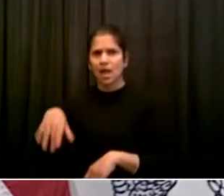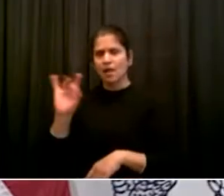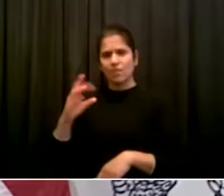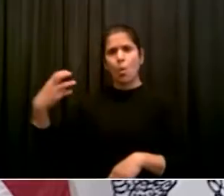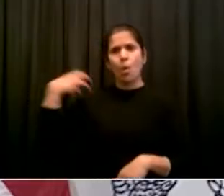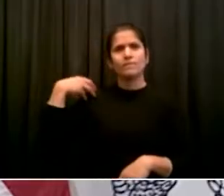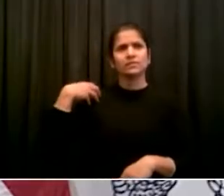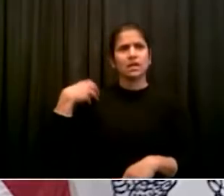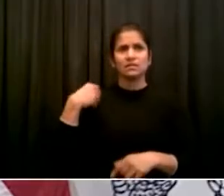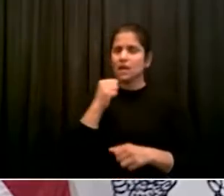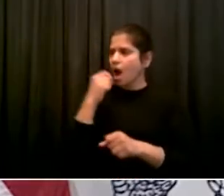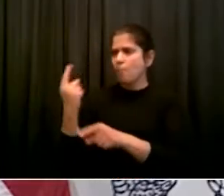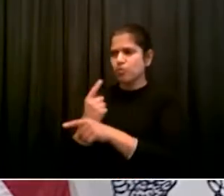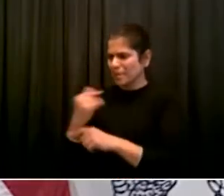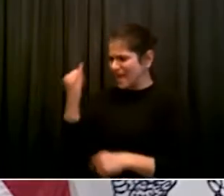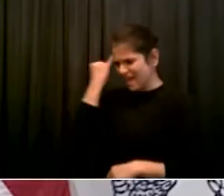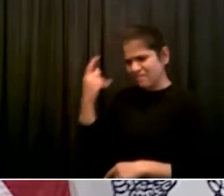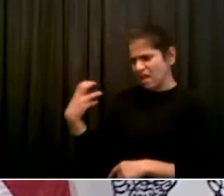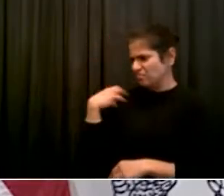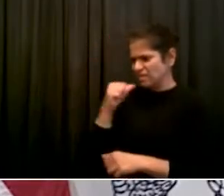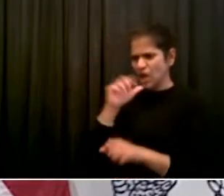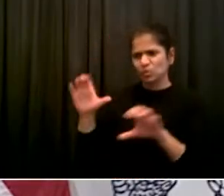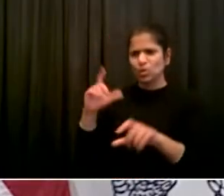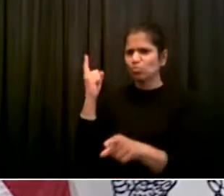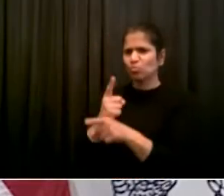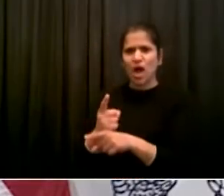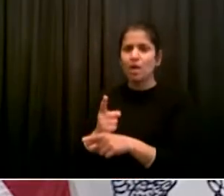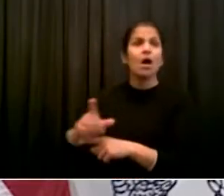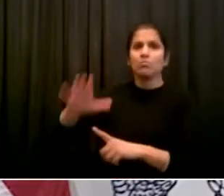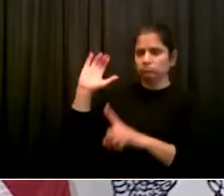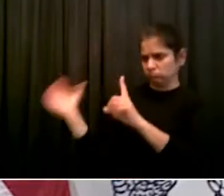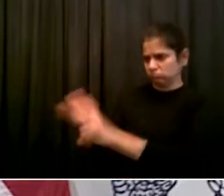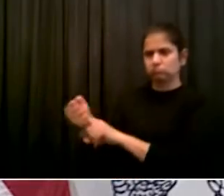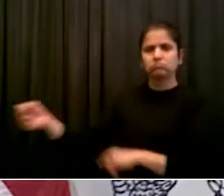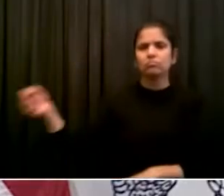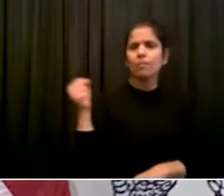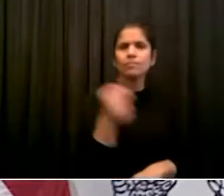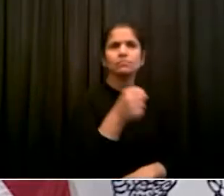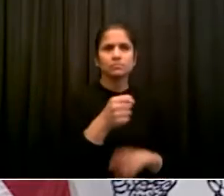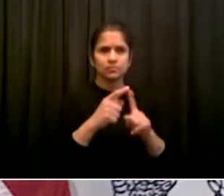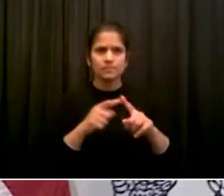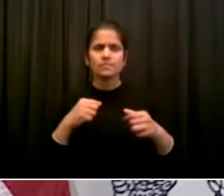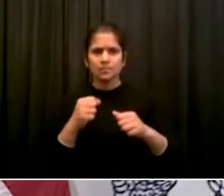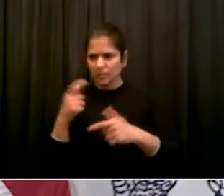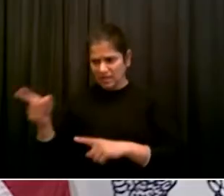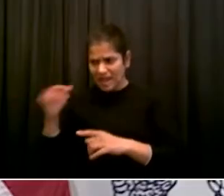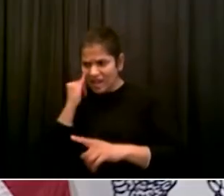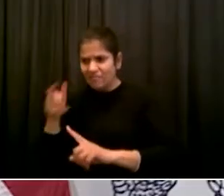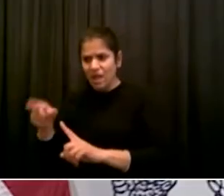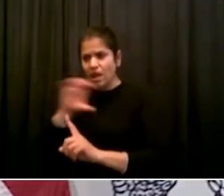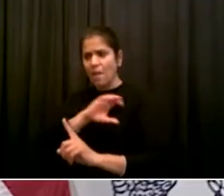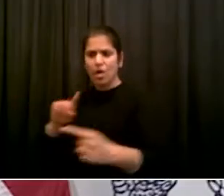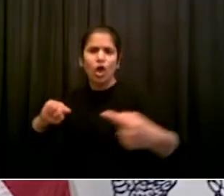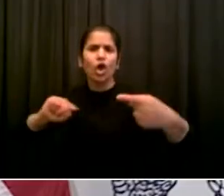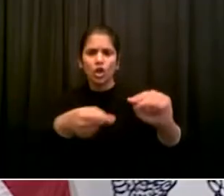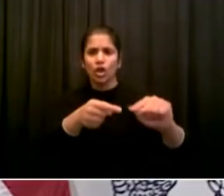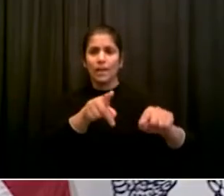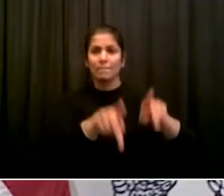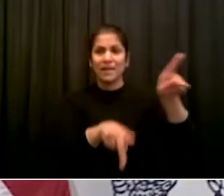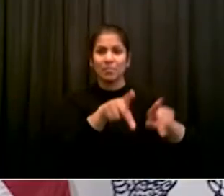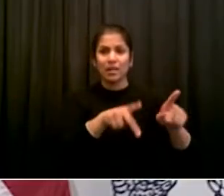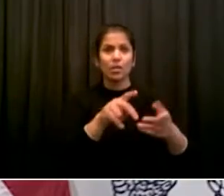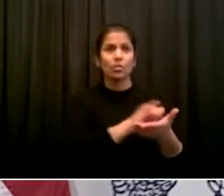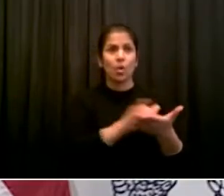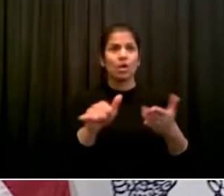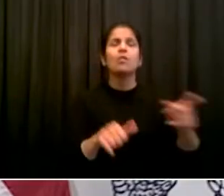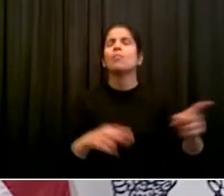leading to the death or long, grievous injury of a New Yorker, that in those cases that officer would not have